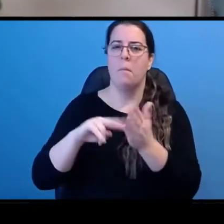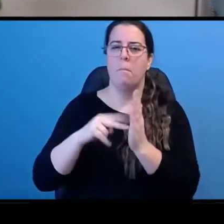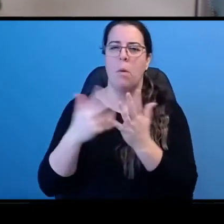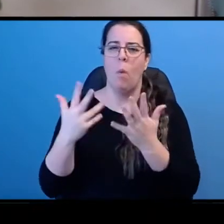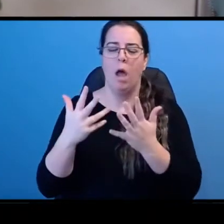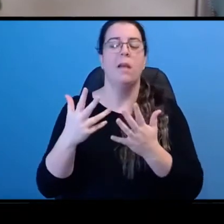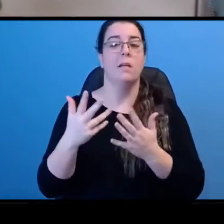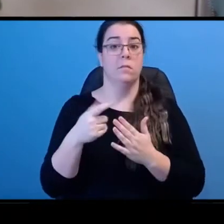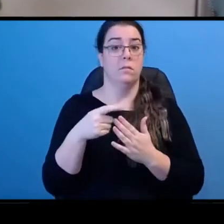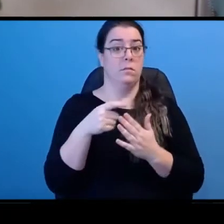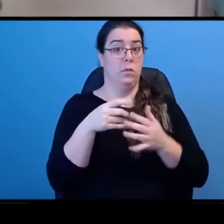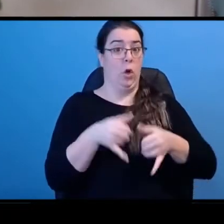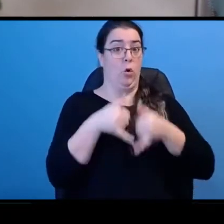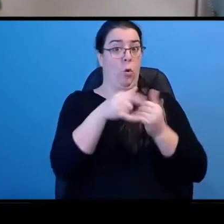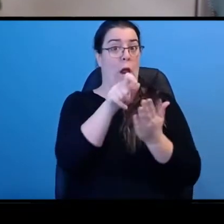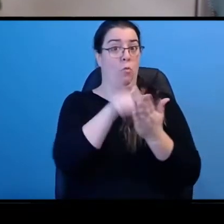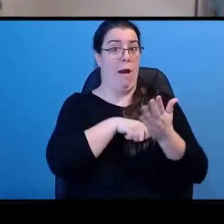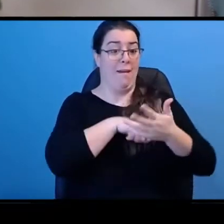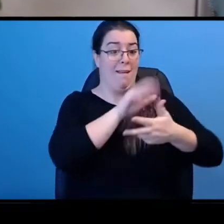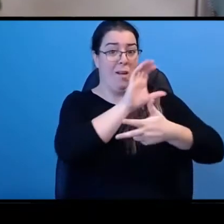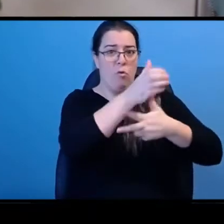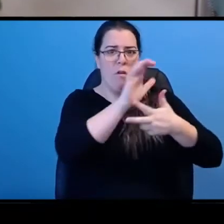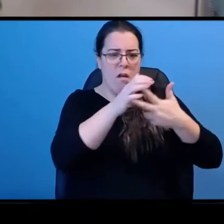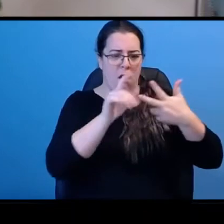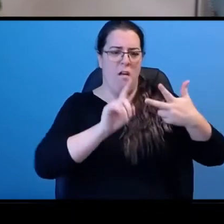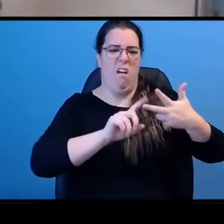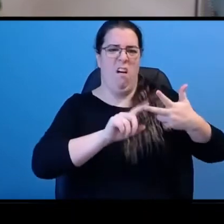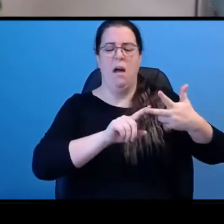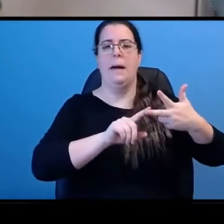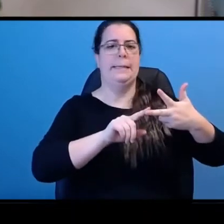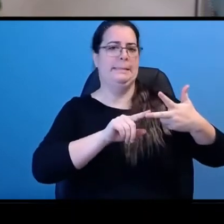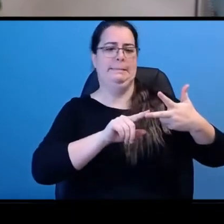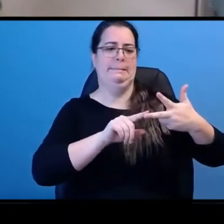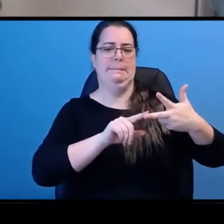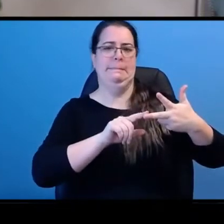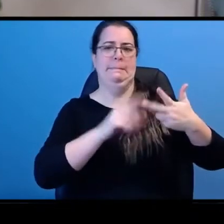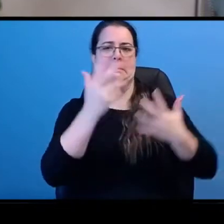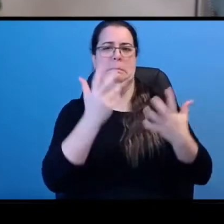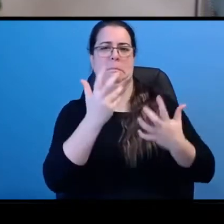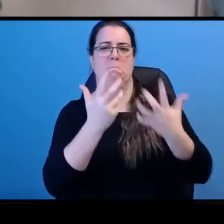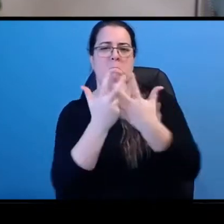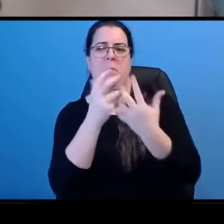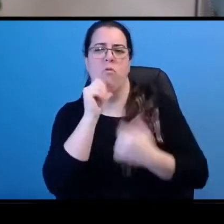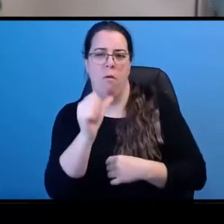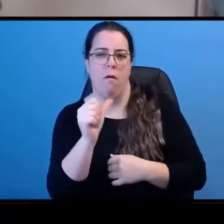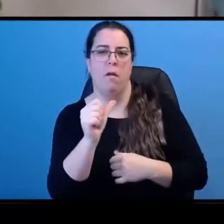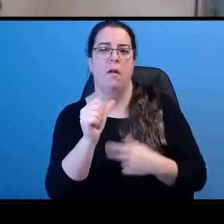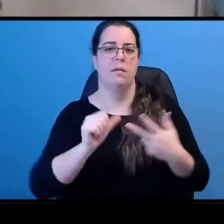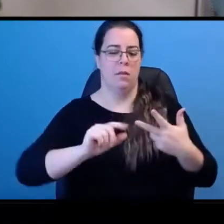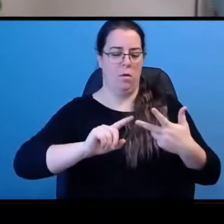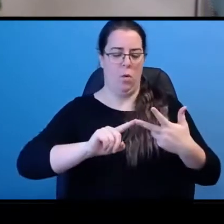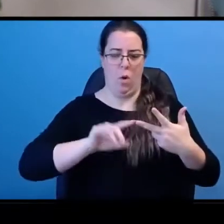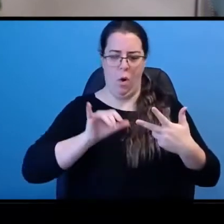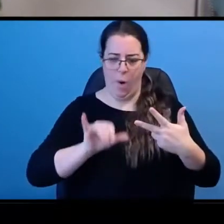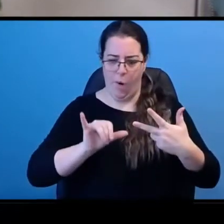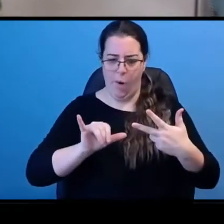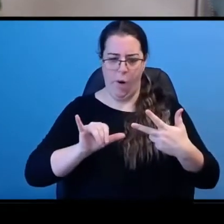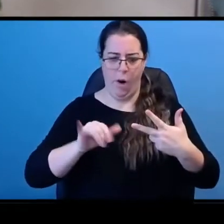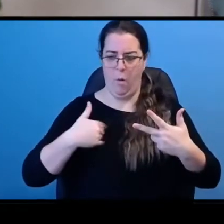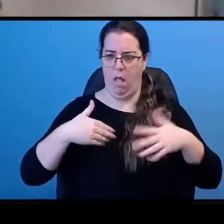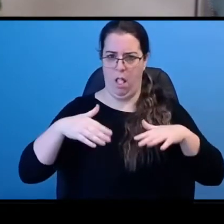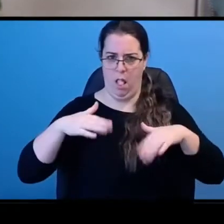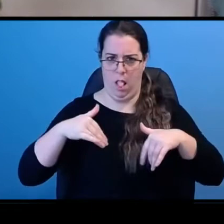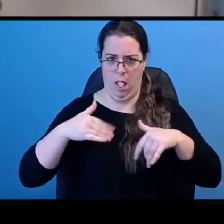that you could do. Maybe there's some other things you can tweak it. You can really lean in hard on the community. Maybe you focused a little too much